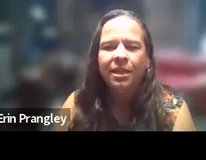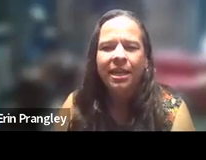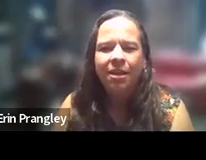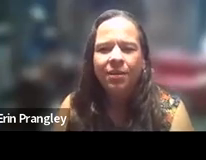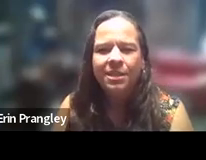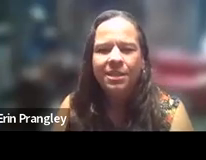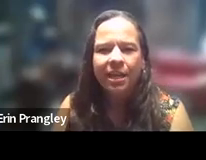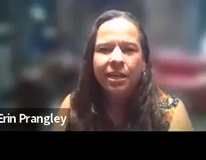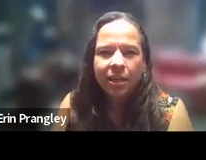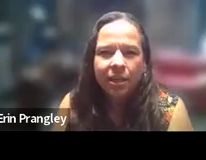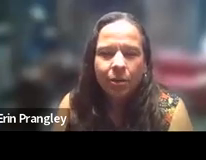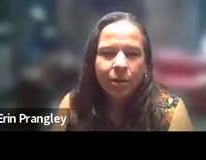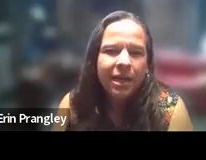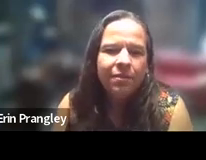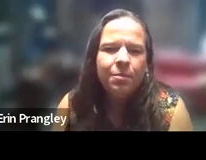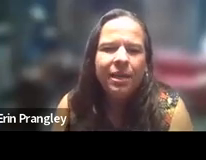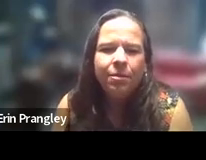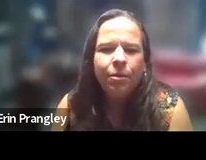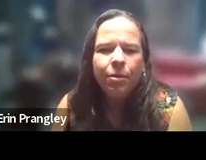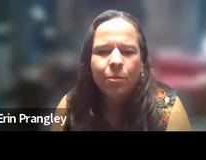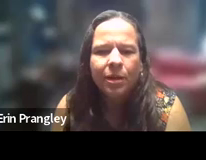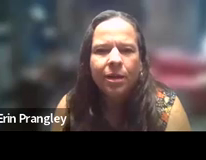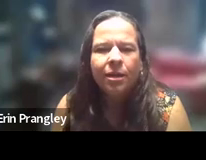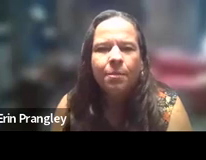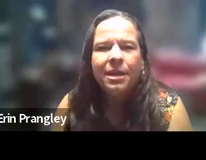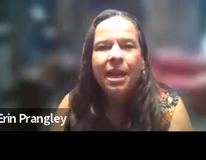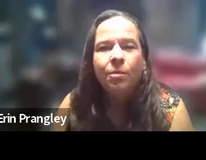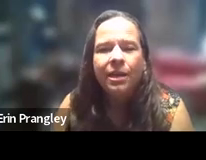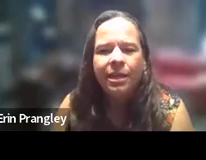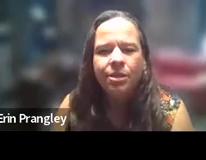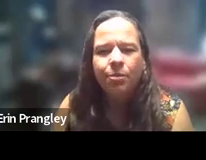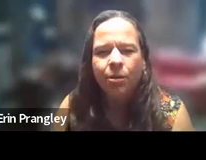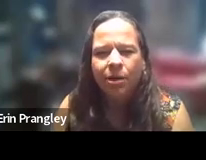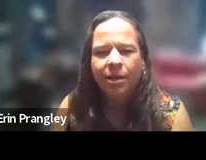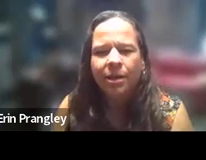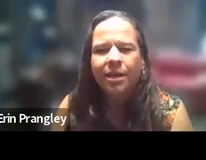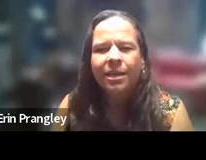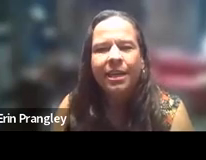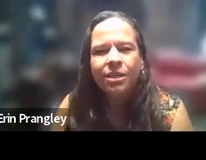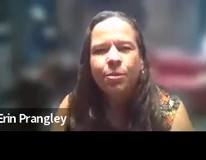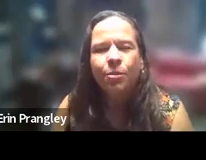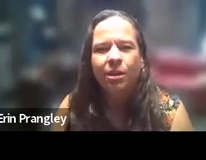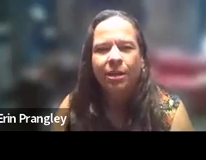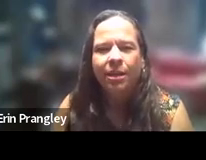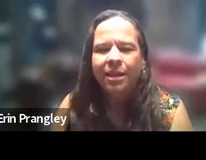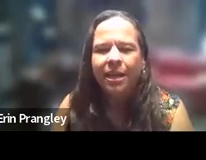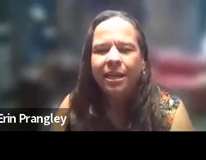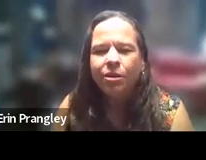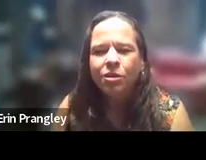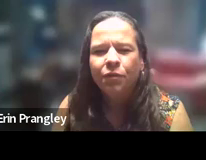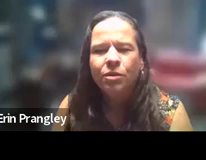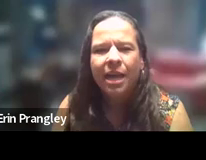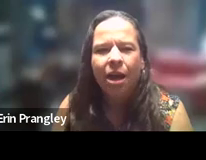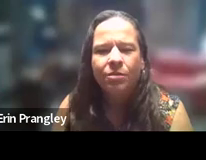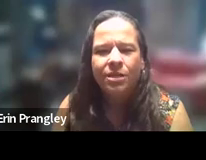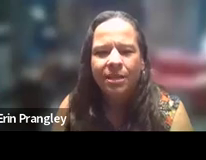Lois and Elaine gave us, and we may even be in the room, but now we need to get to work, kicking